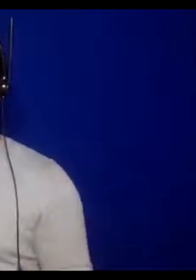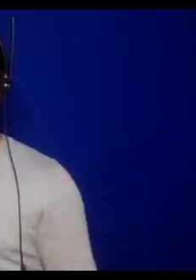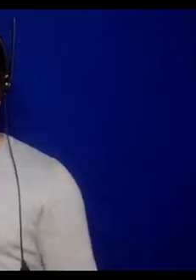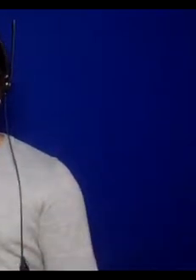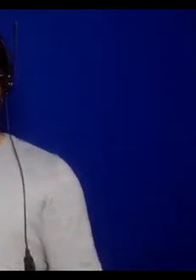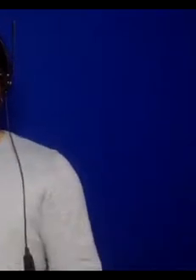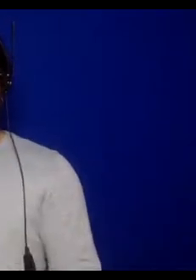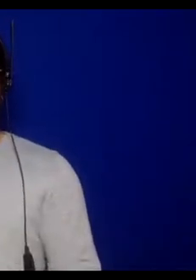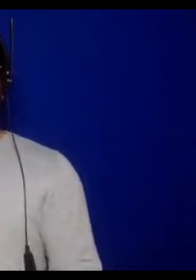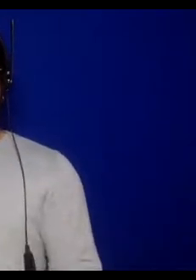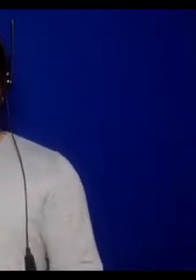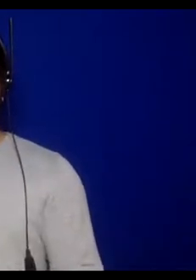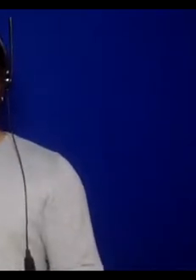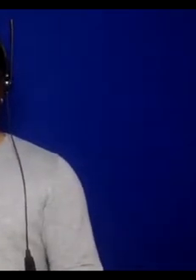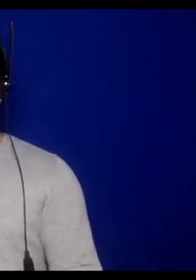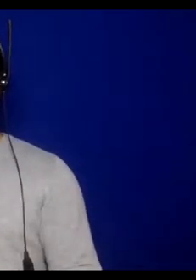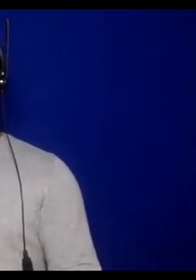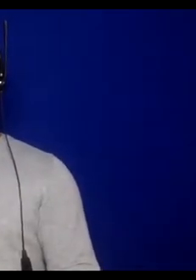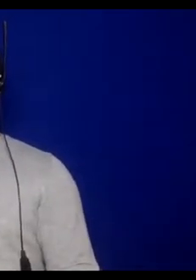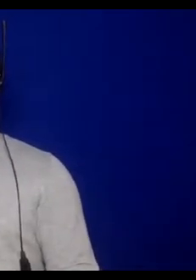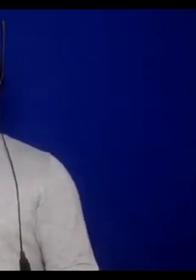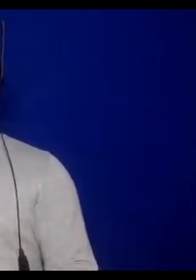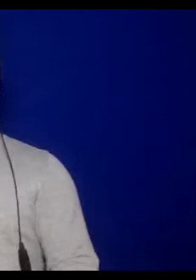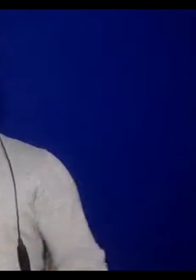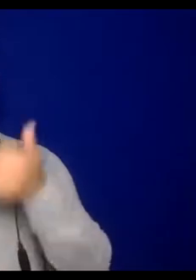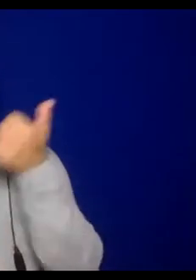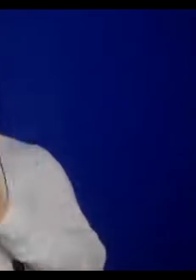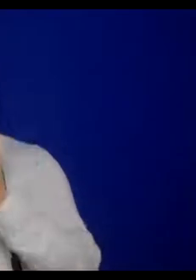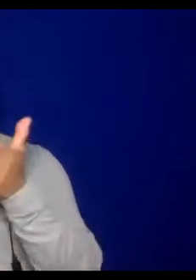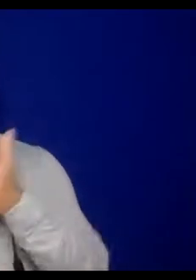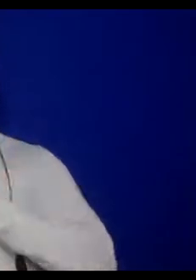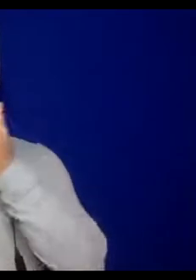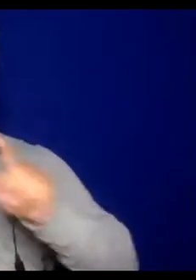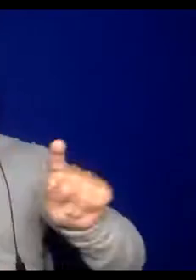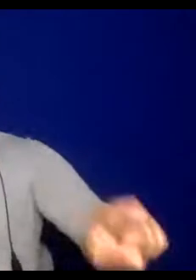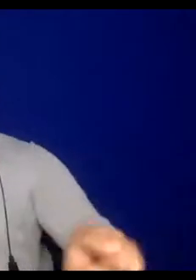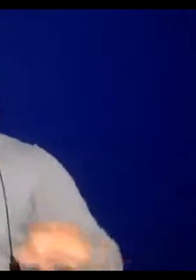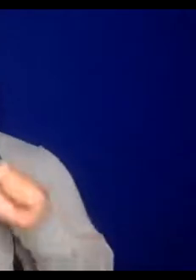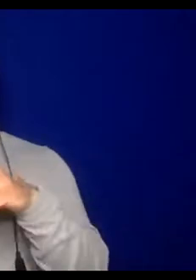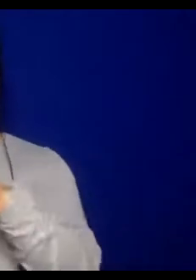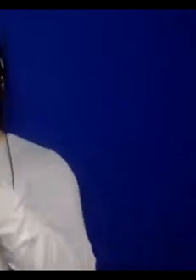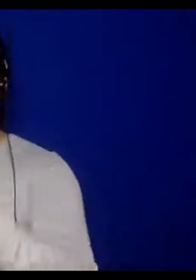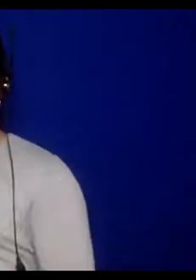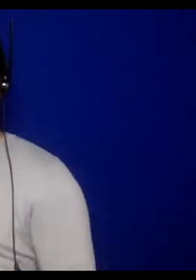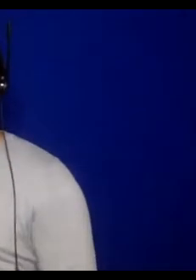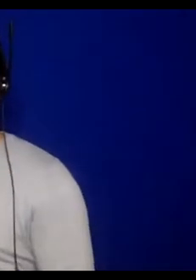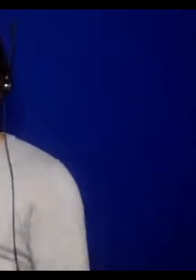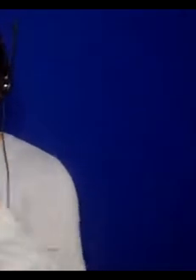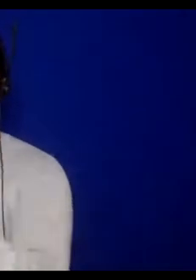of the response process that we did today do you feel like you'll be able to use in your own work?